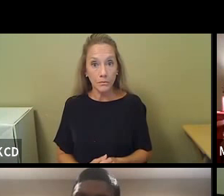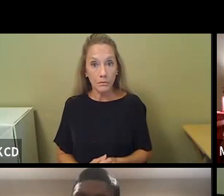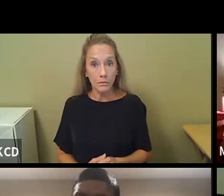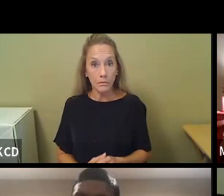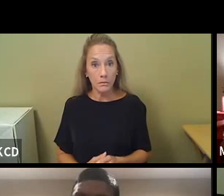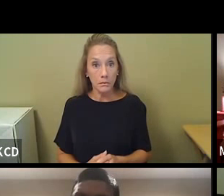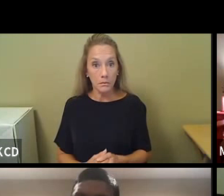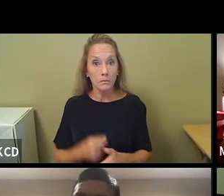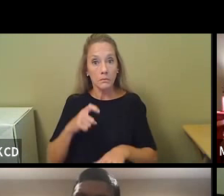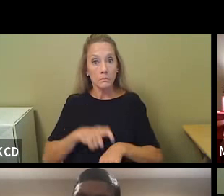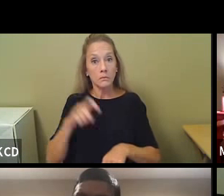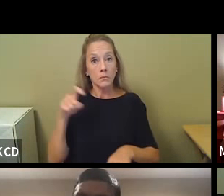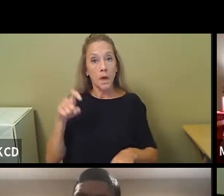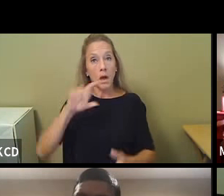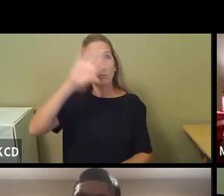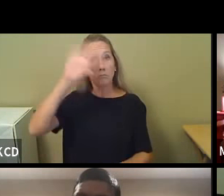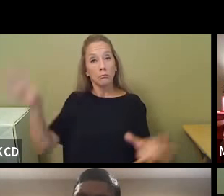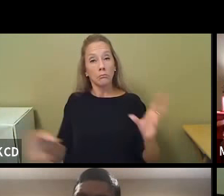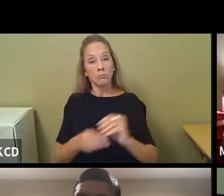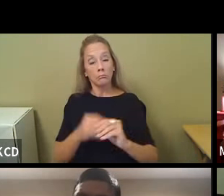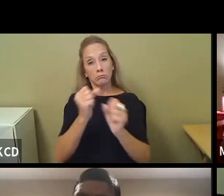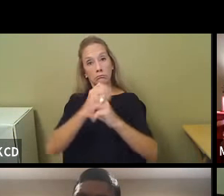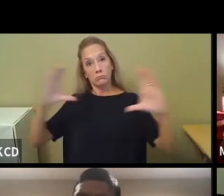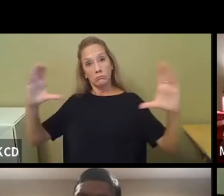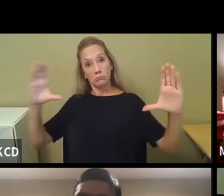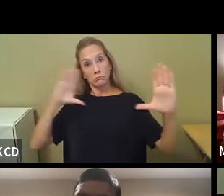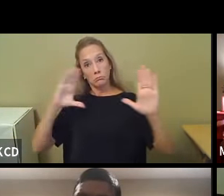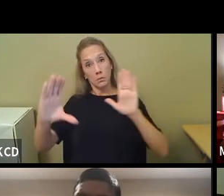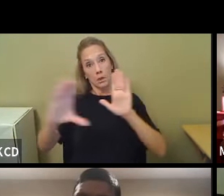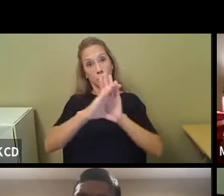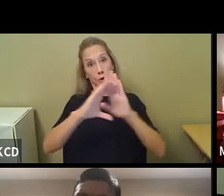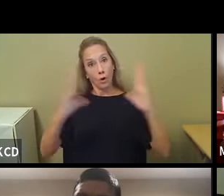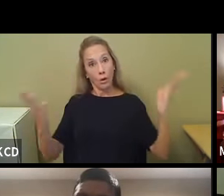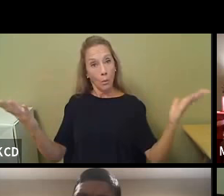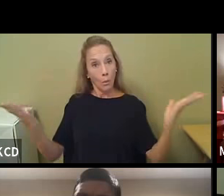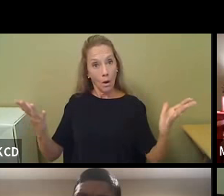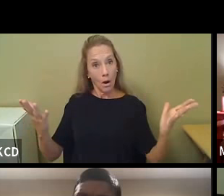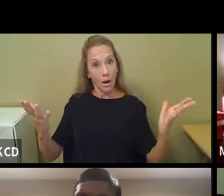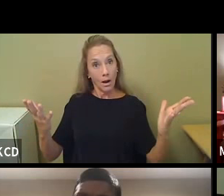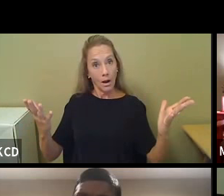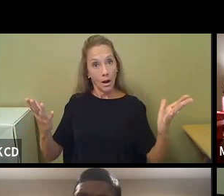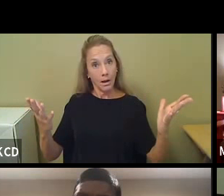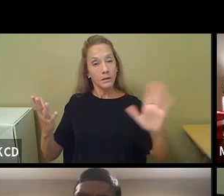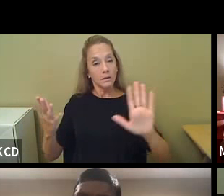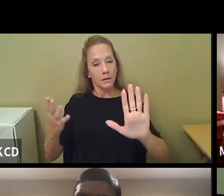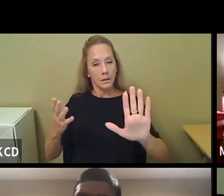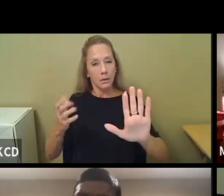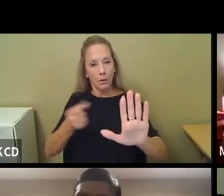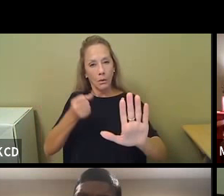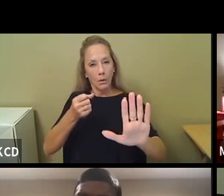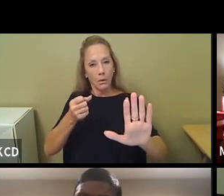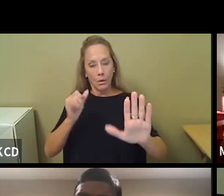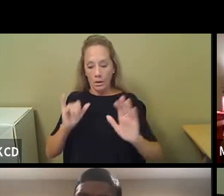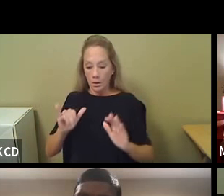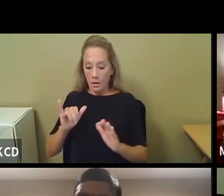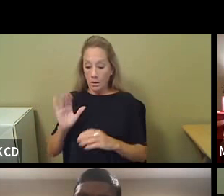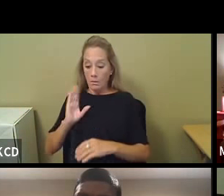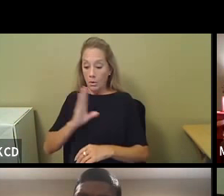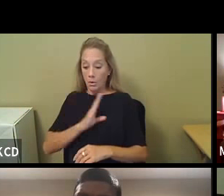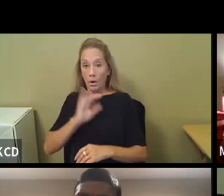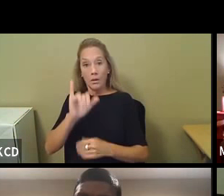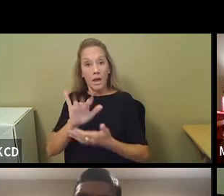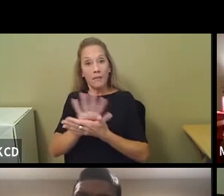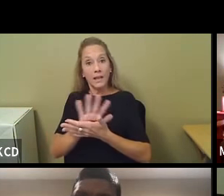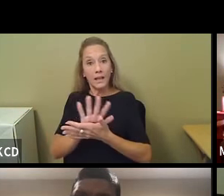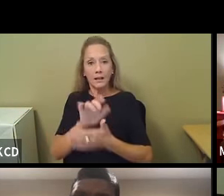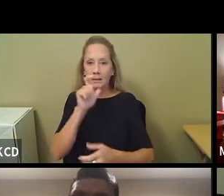when we look at the overall picture, you know, this board, and the reason for that too, also that video is not supposed to go onto social